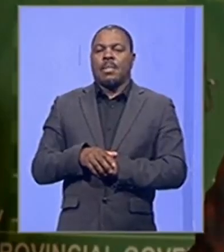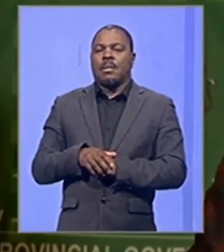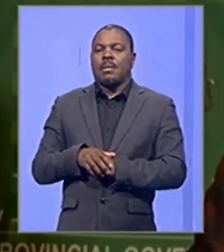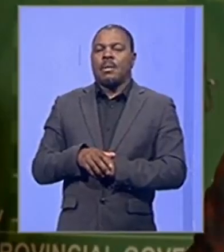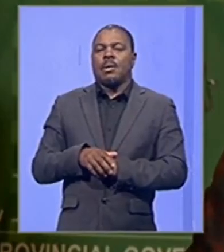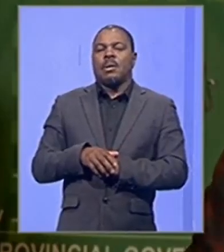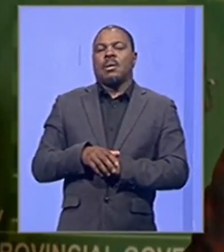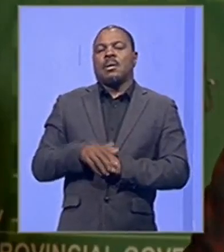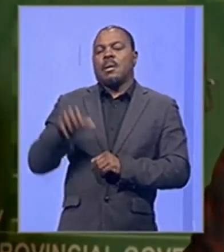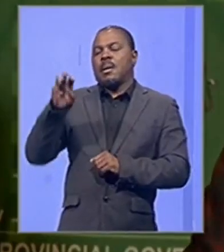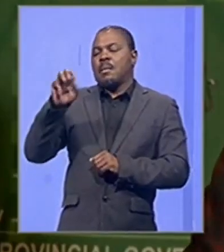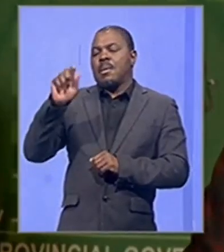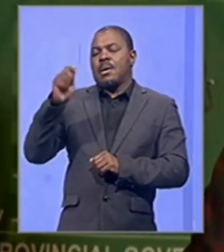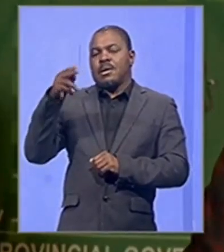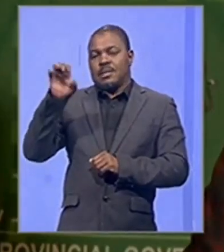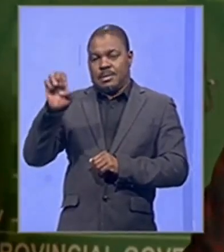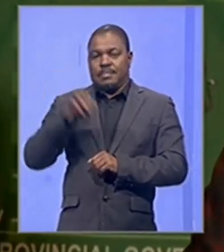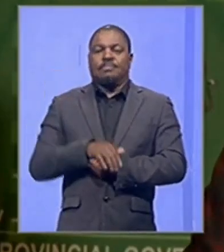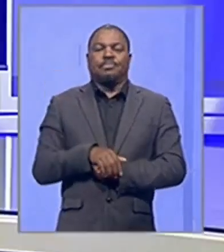Susan Violet Mate.